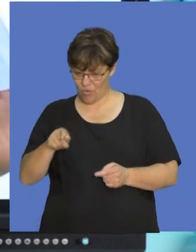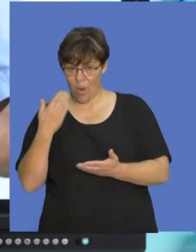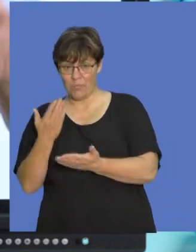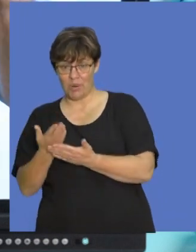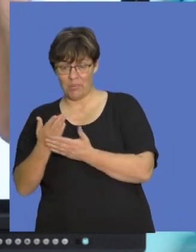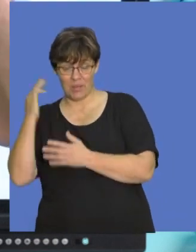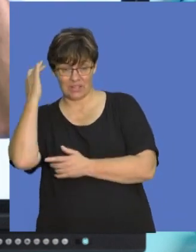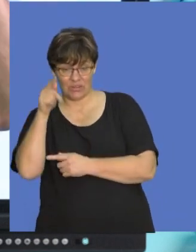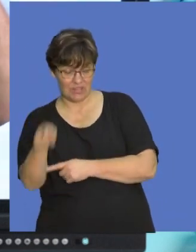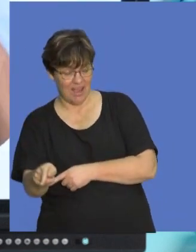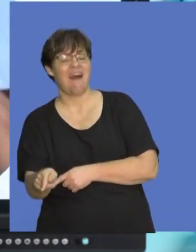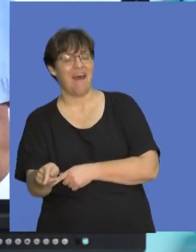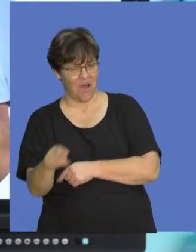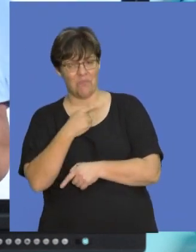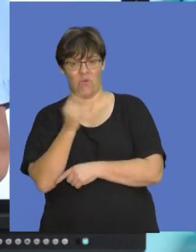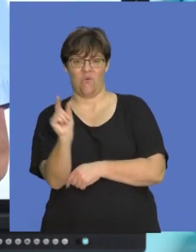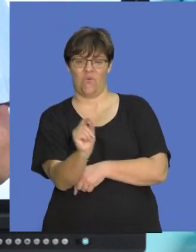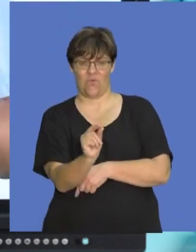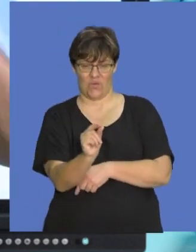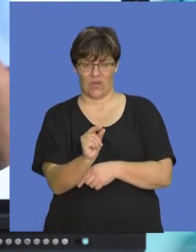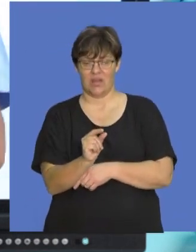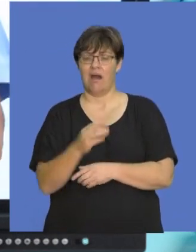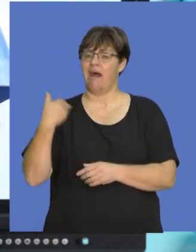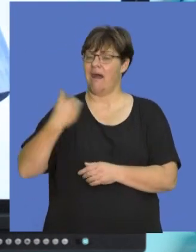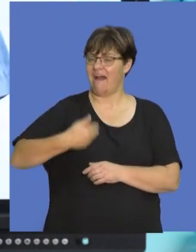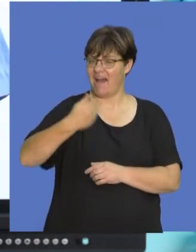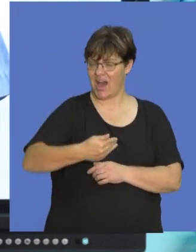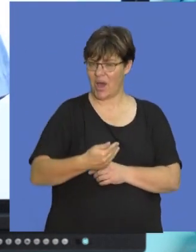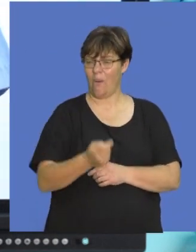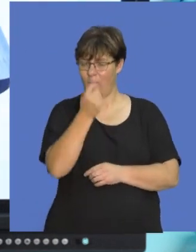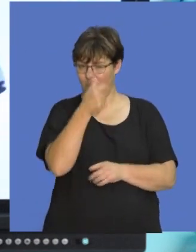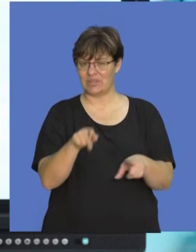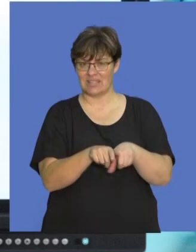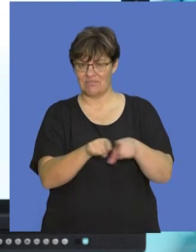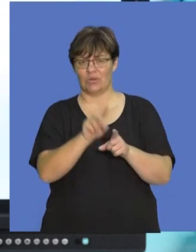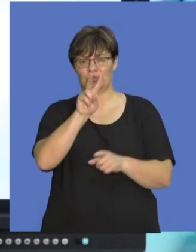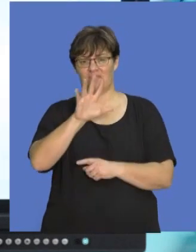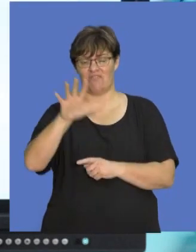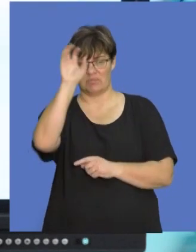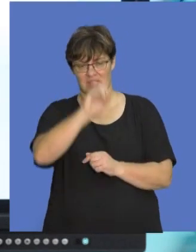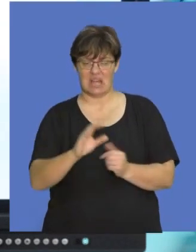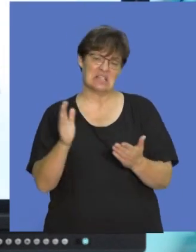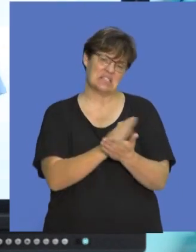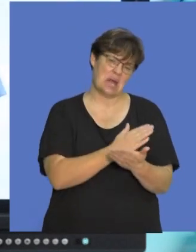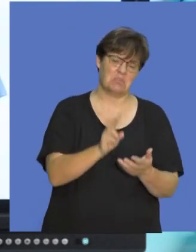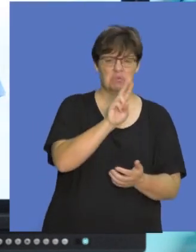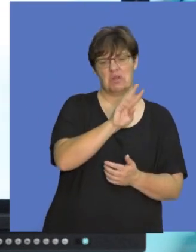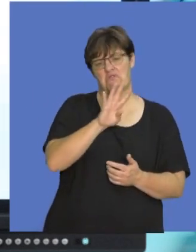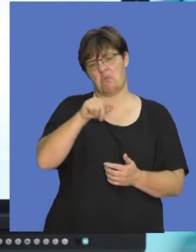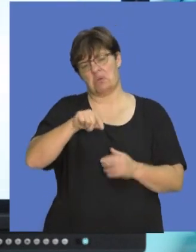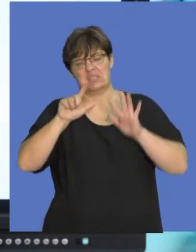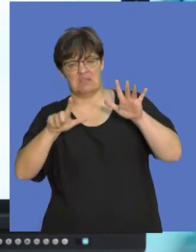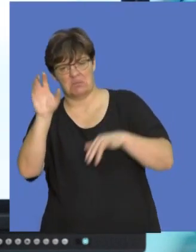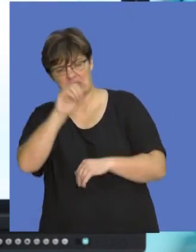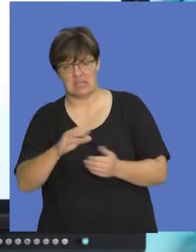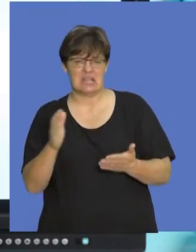to the probability value. Our relative frequencies are very close to 25%. Some